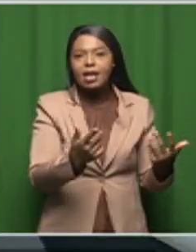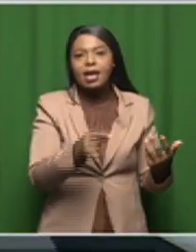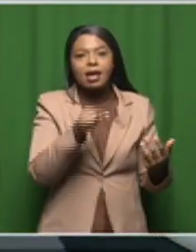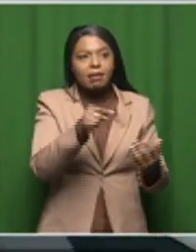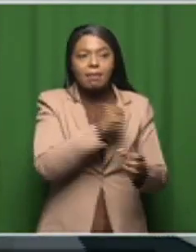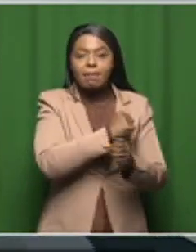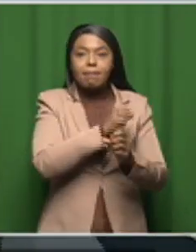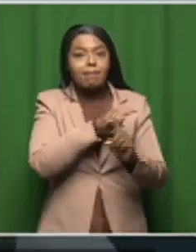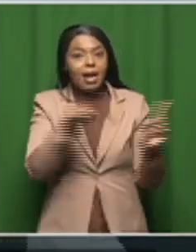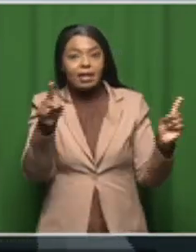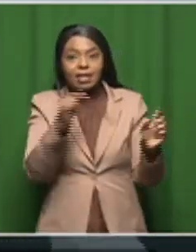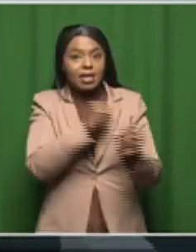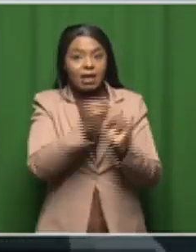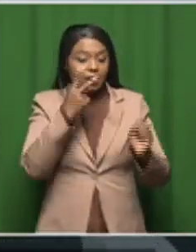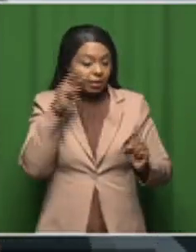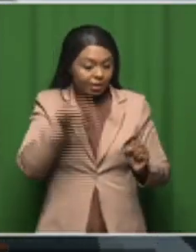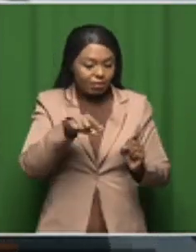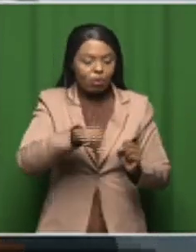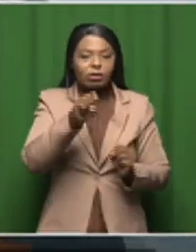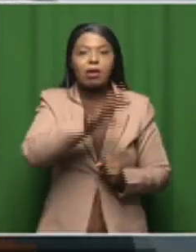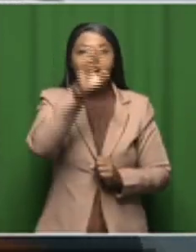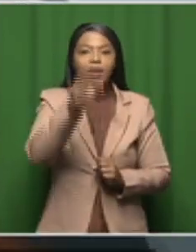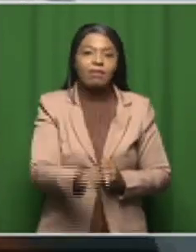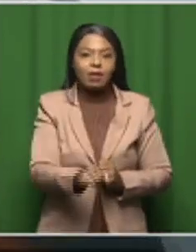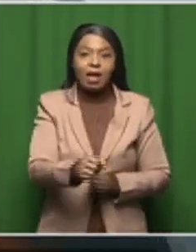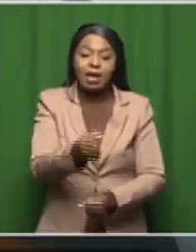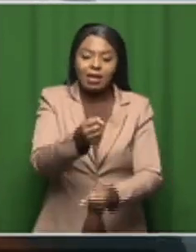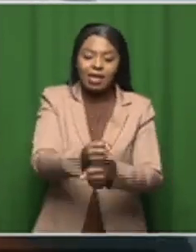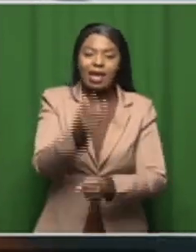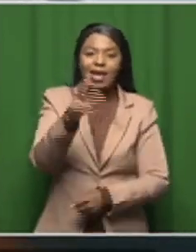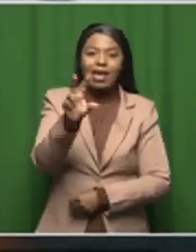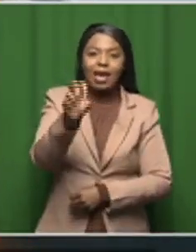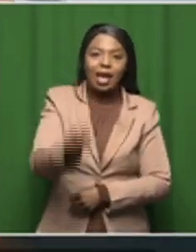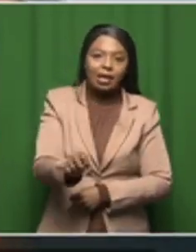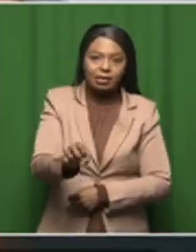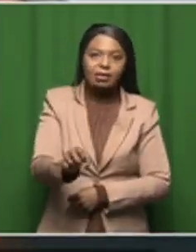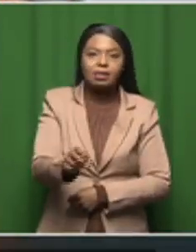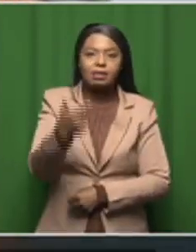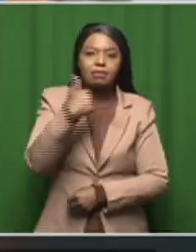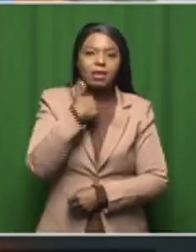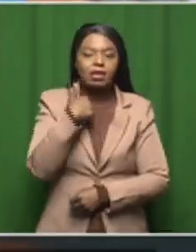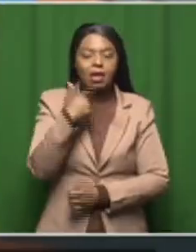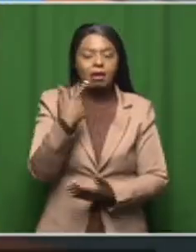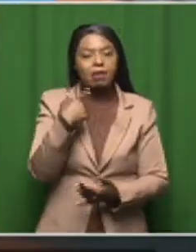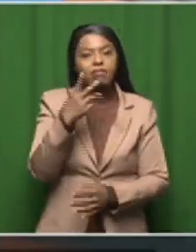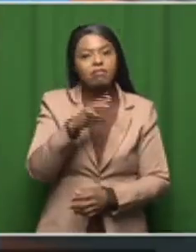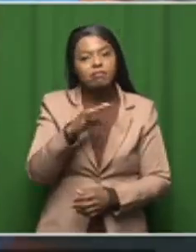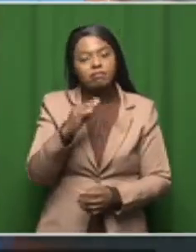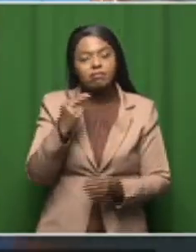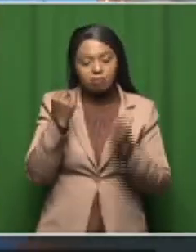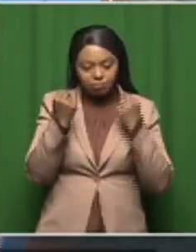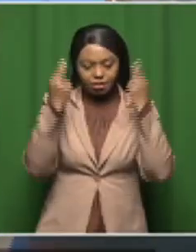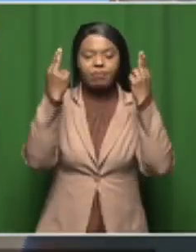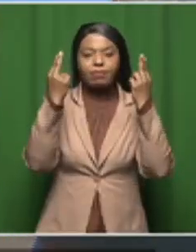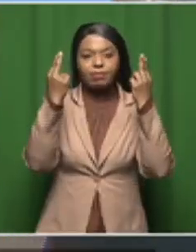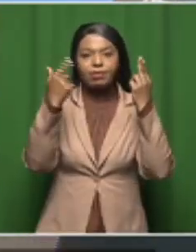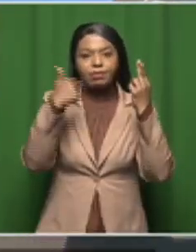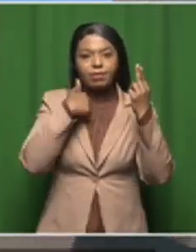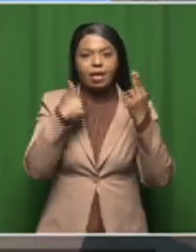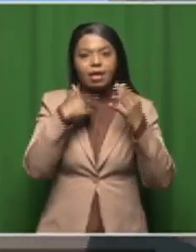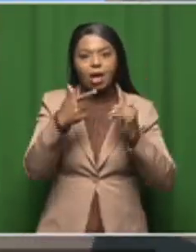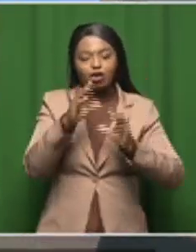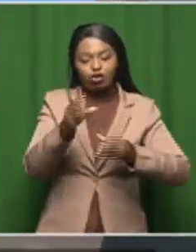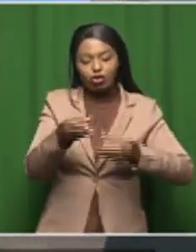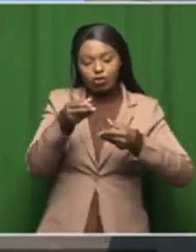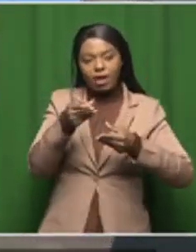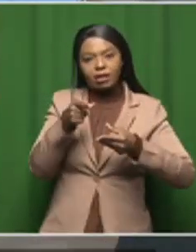Africa. So at that time in the 80s, I took a role as a kind of documenter. So my work